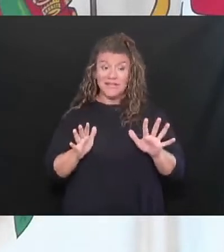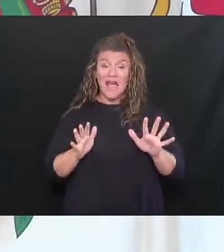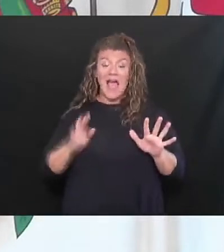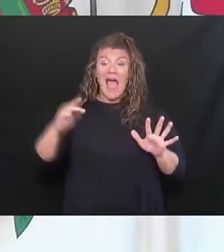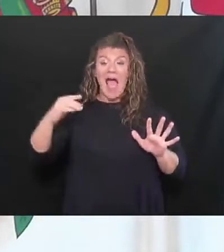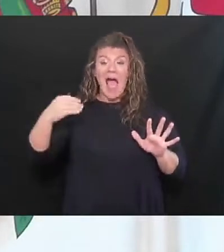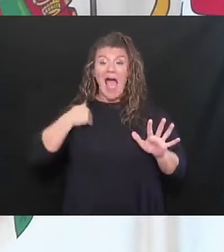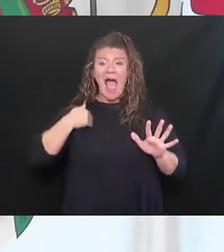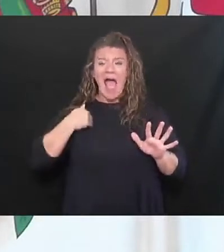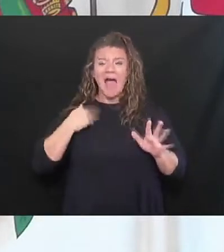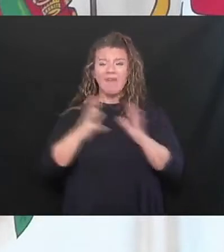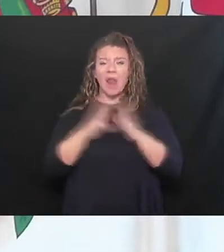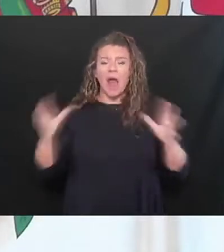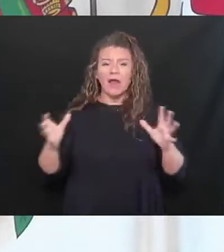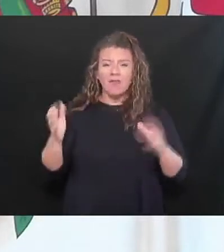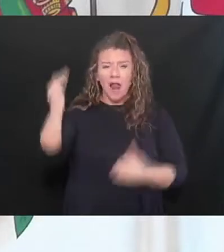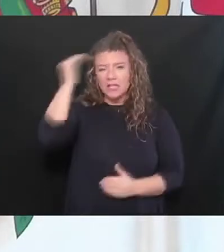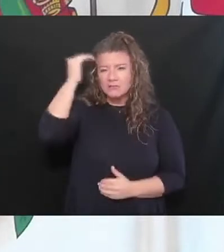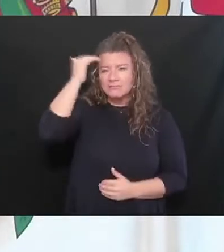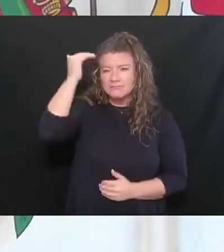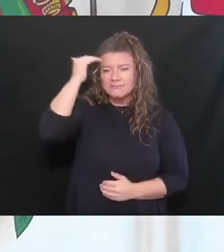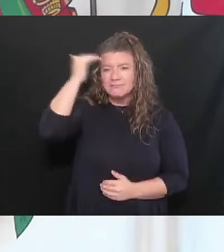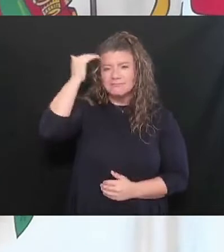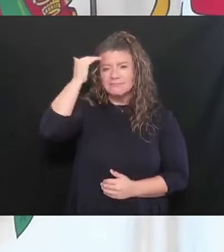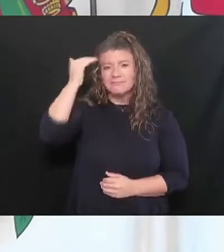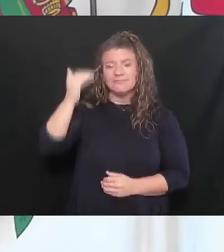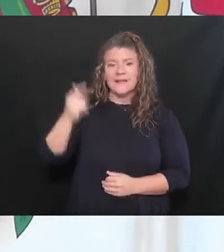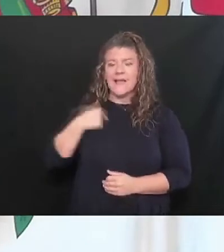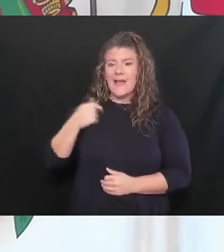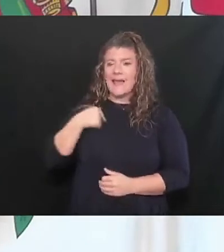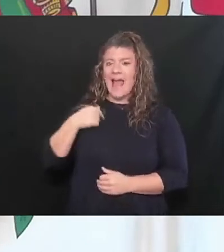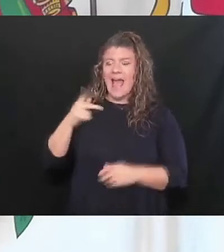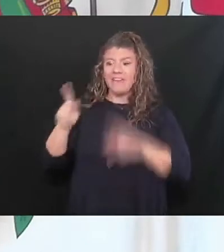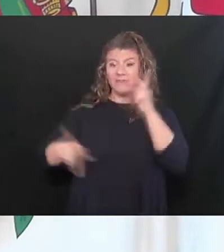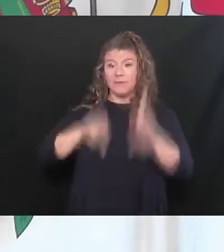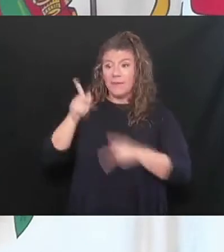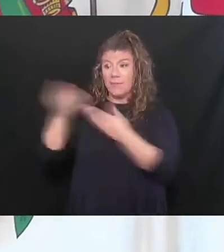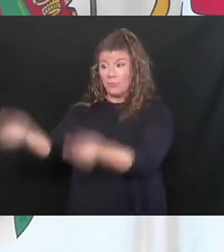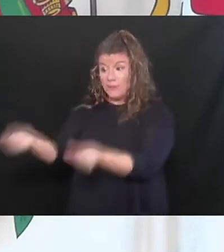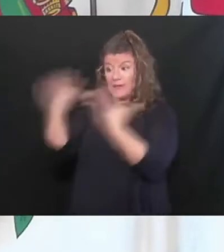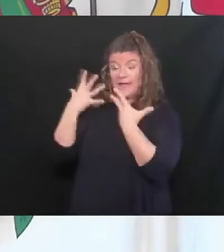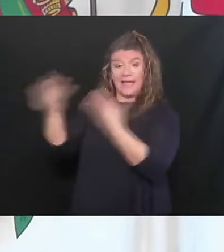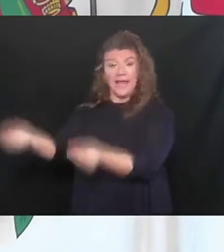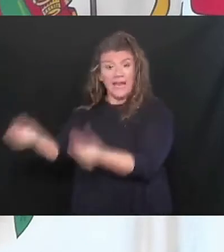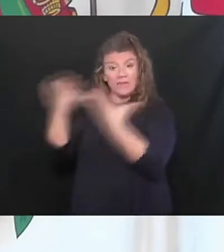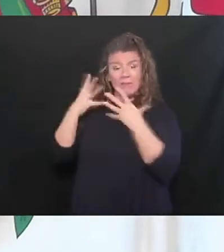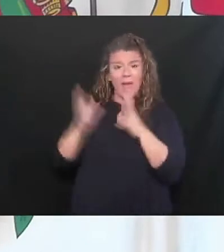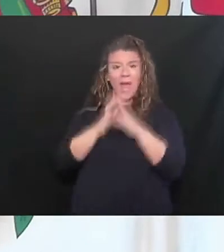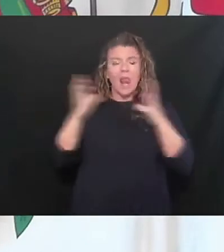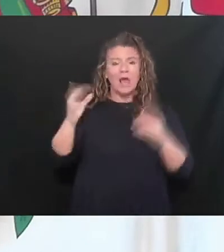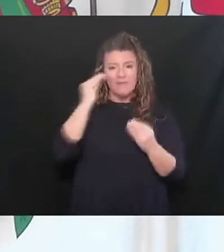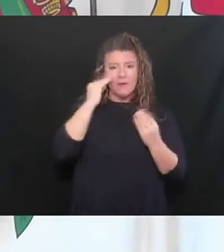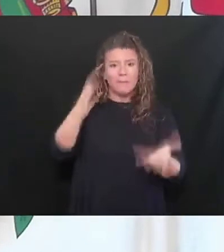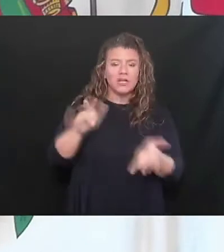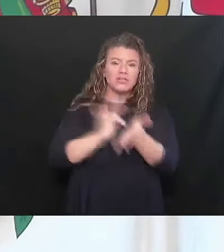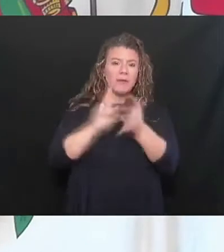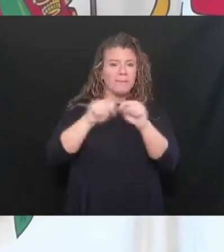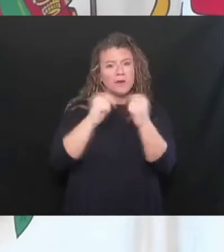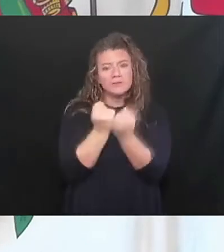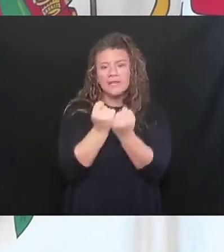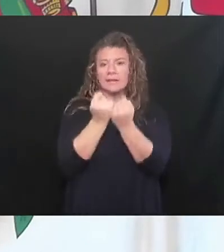I've got a lot of knowledge, and I've been given a lot of knowledge from the medical team and the medical experts.